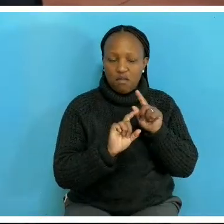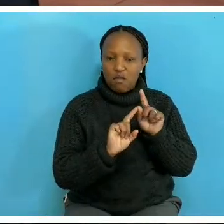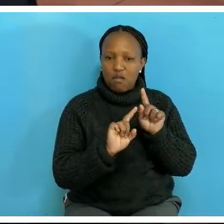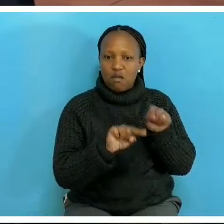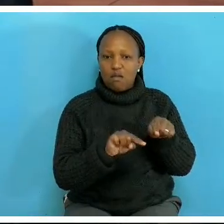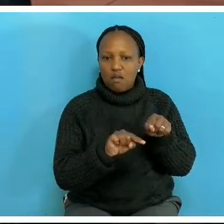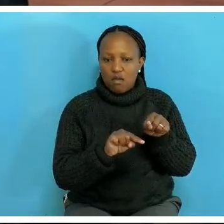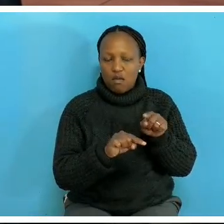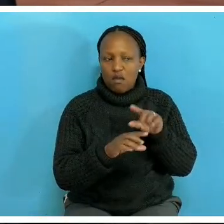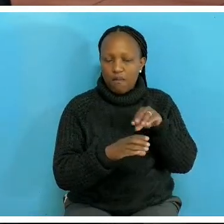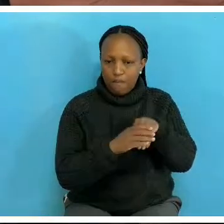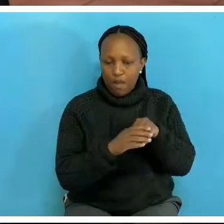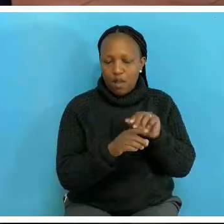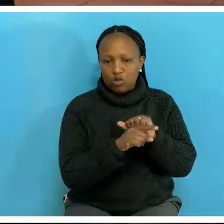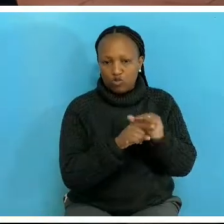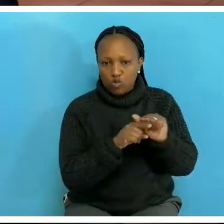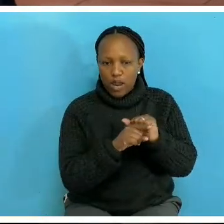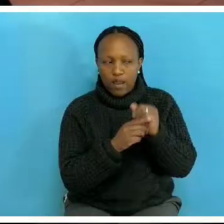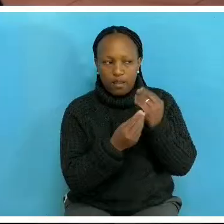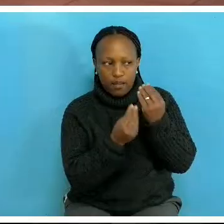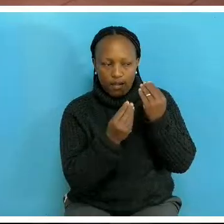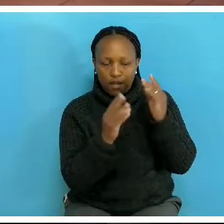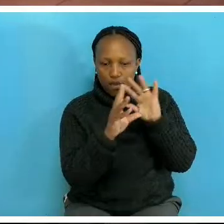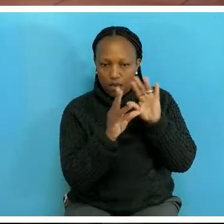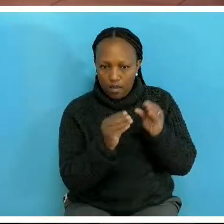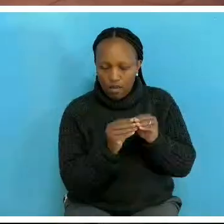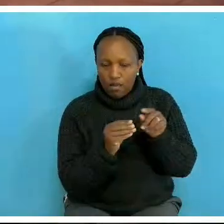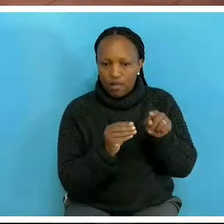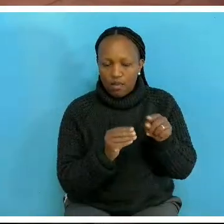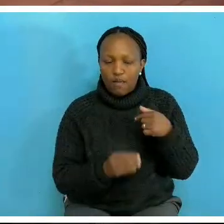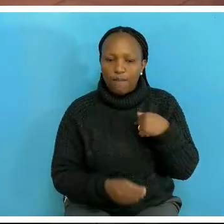we were trained on the bench and everything. I applied